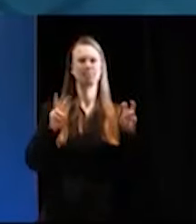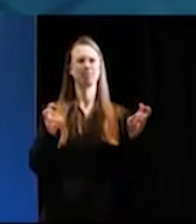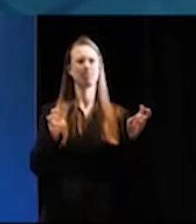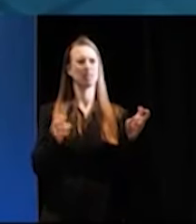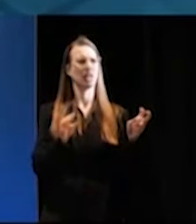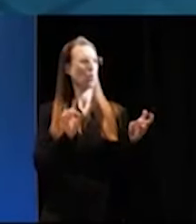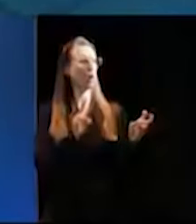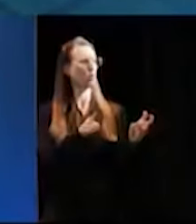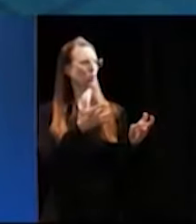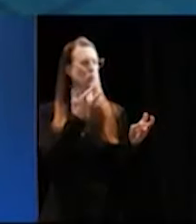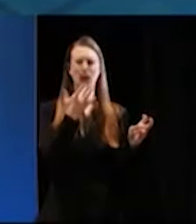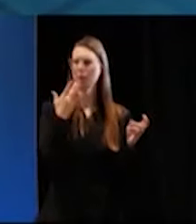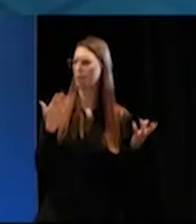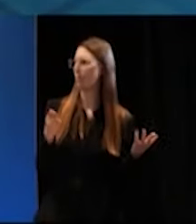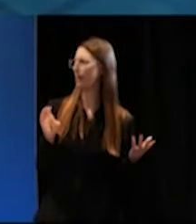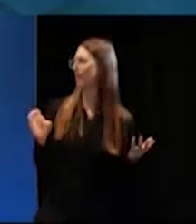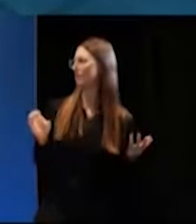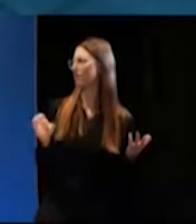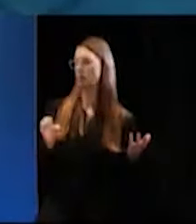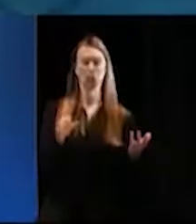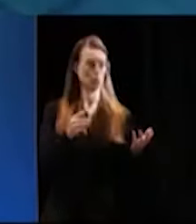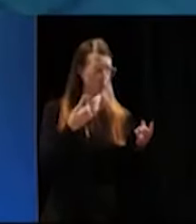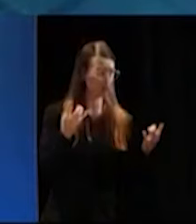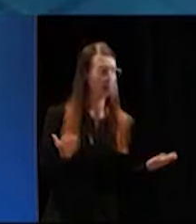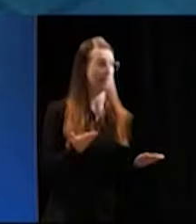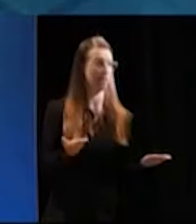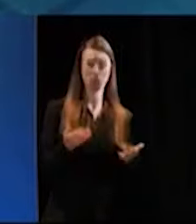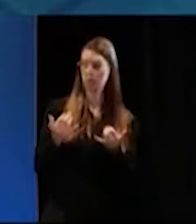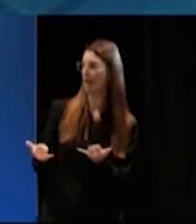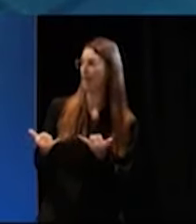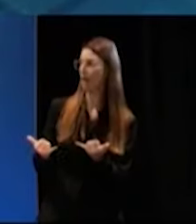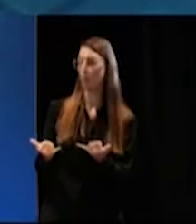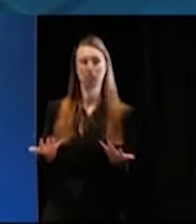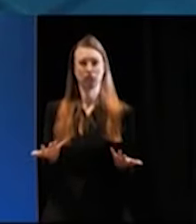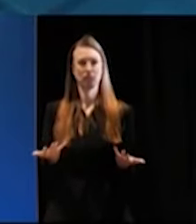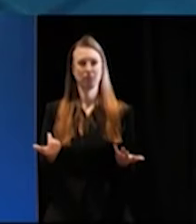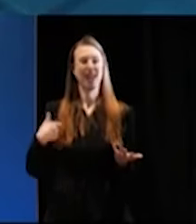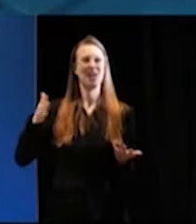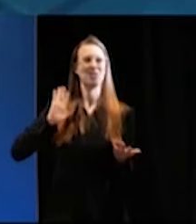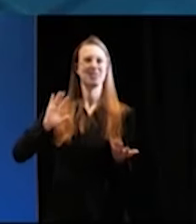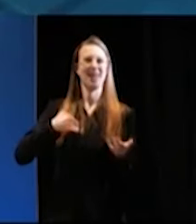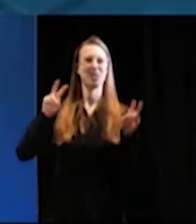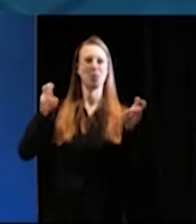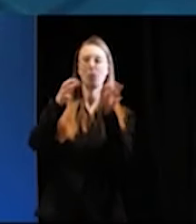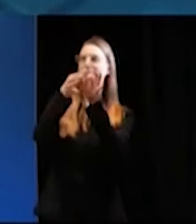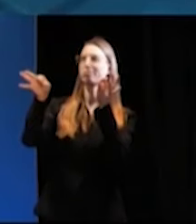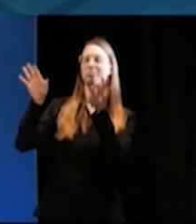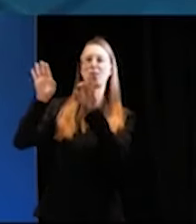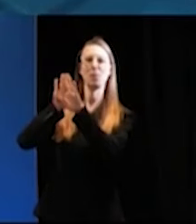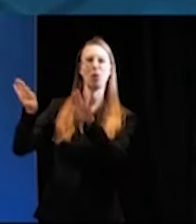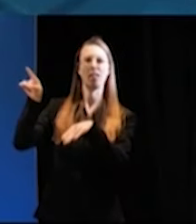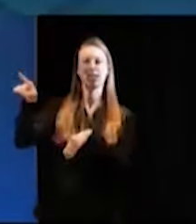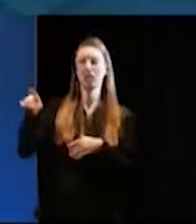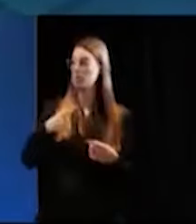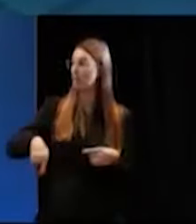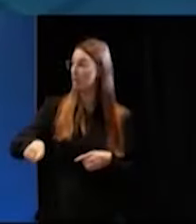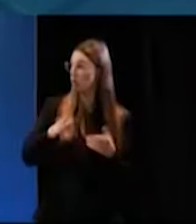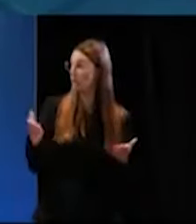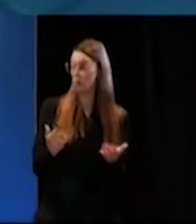now? He used to say that. And I have that on my wall. We're here right now. All of you are here because you have something to